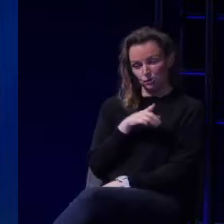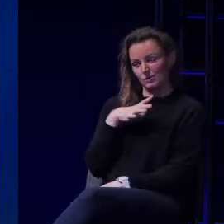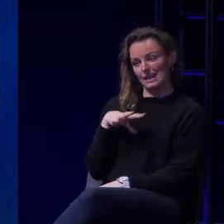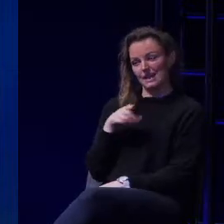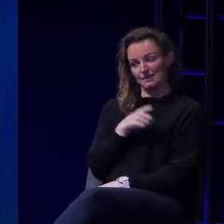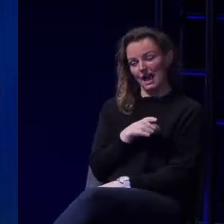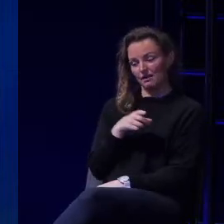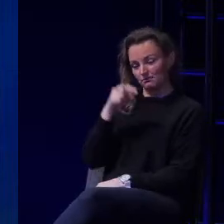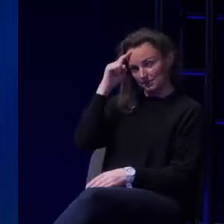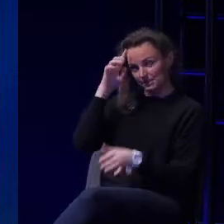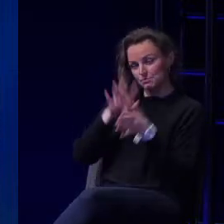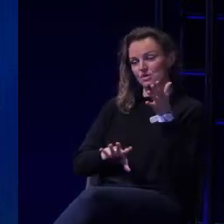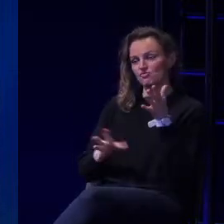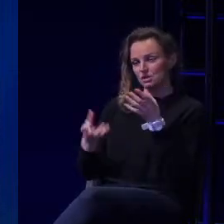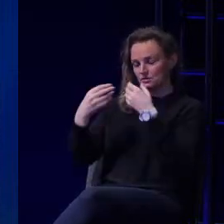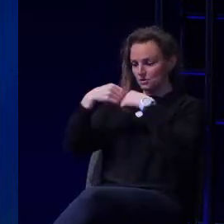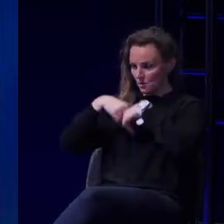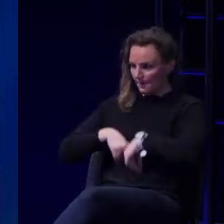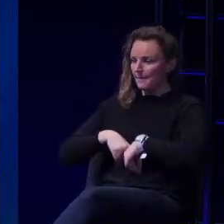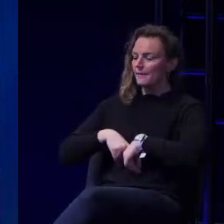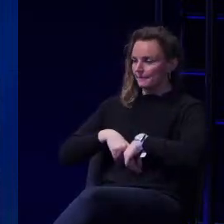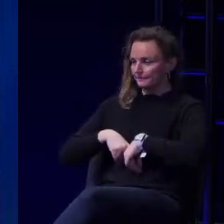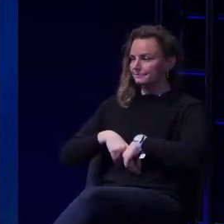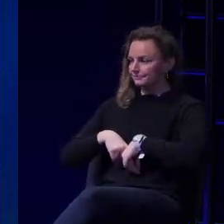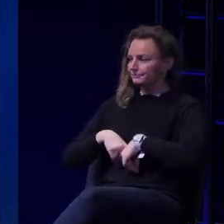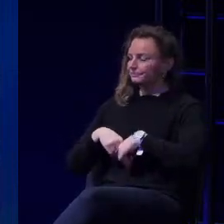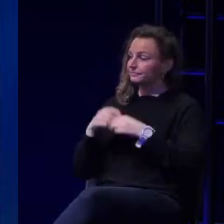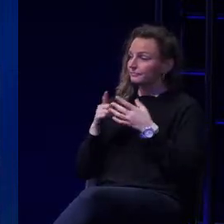that experience. But if you